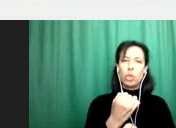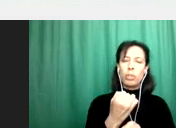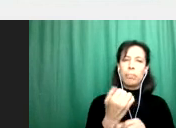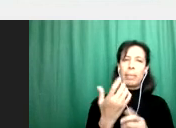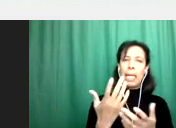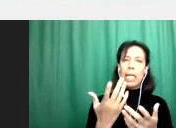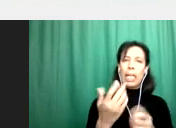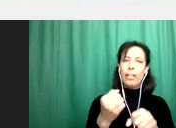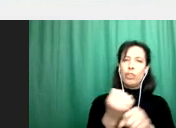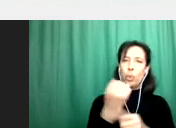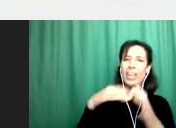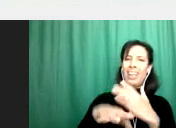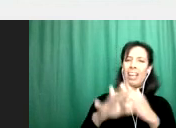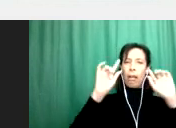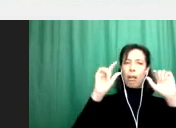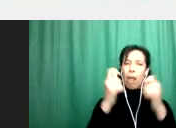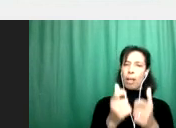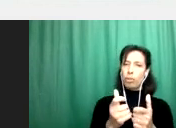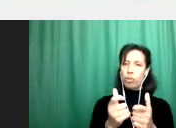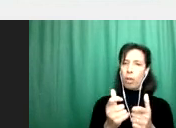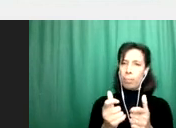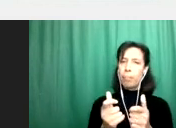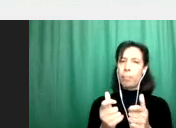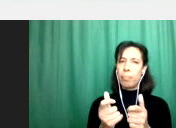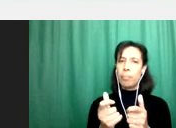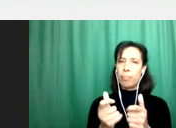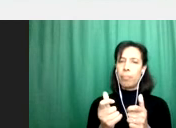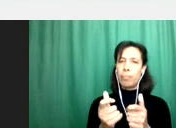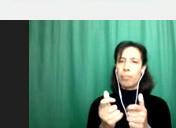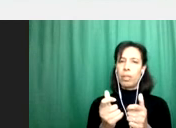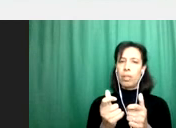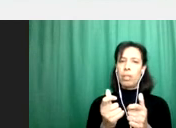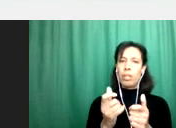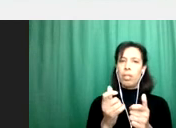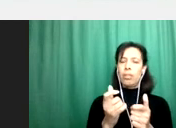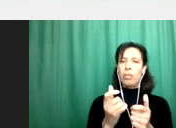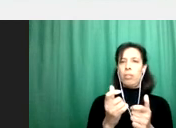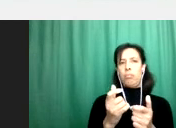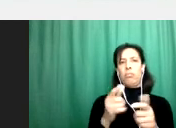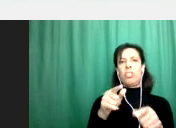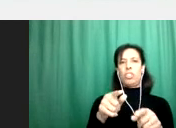doing in the classroom in order to make assessment for learning happen.